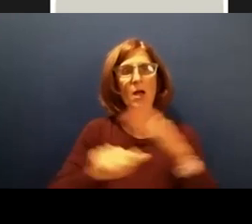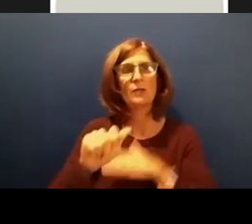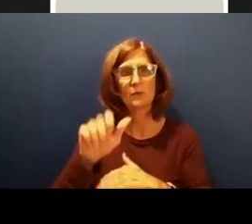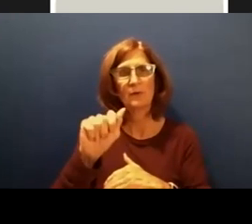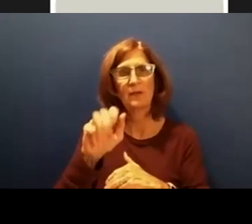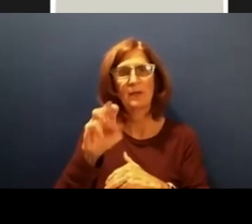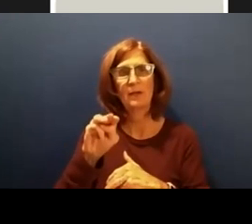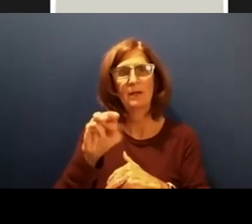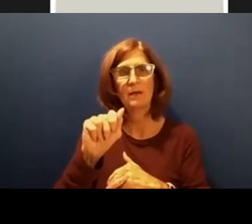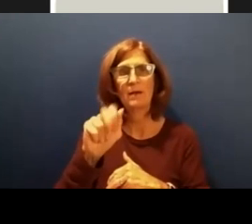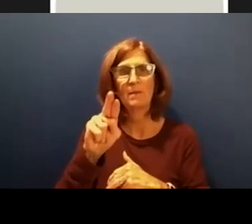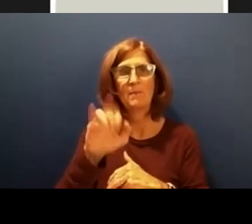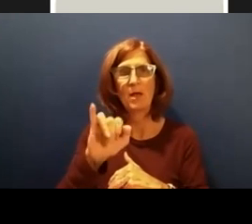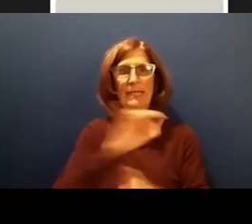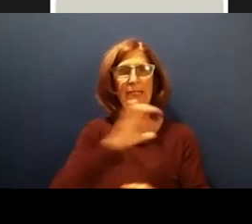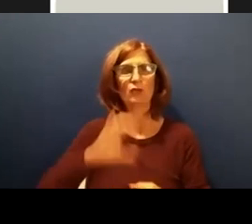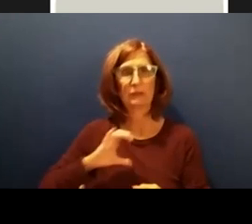we are.